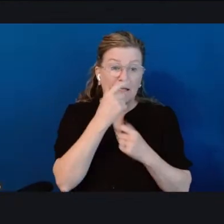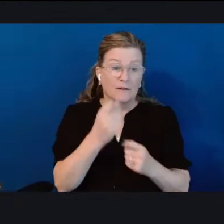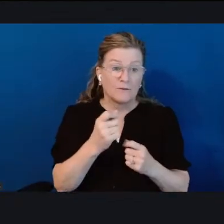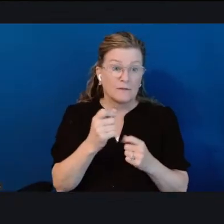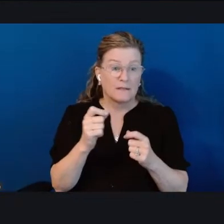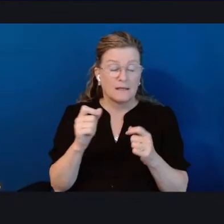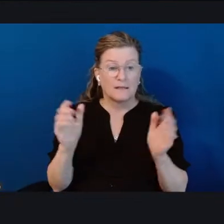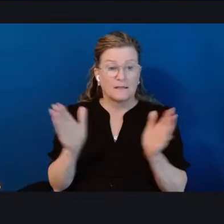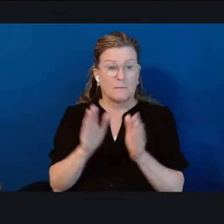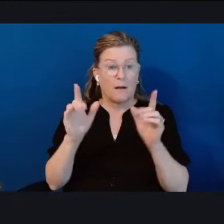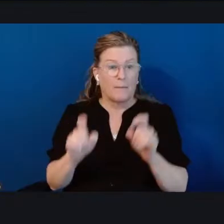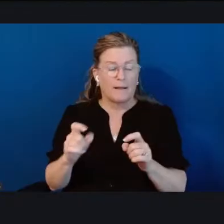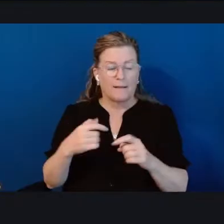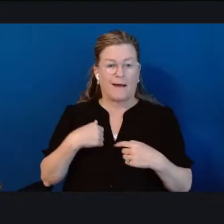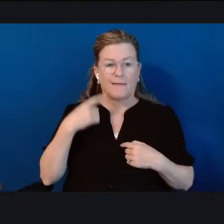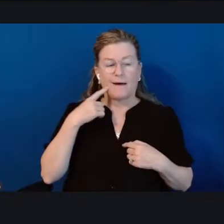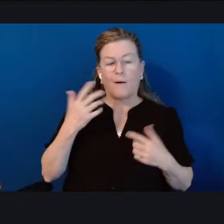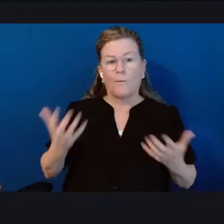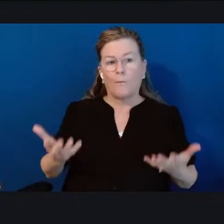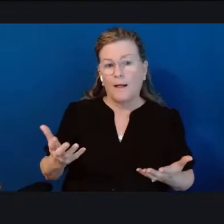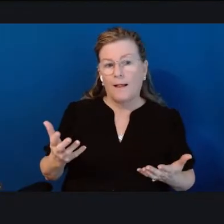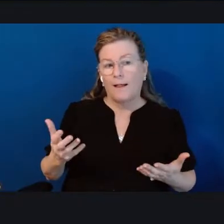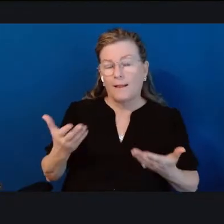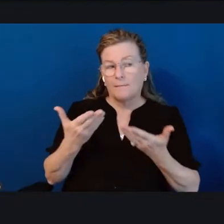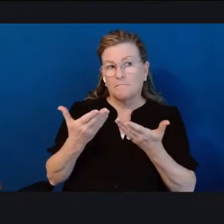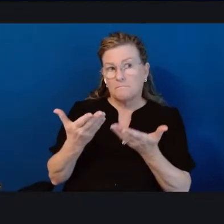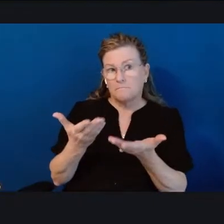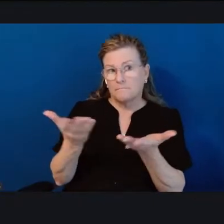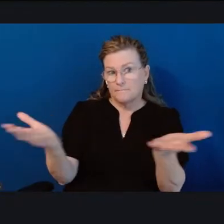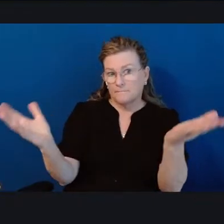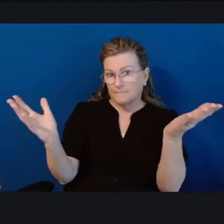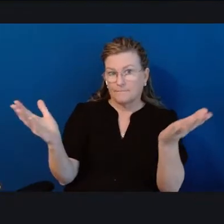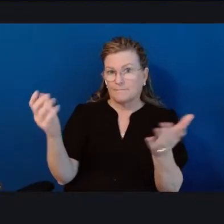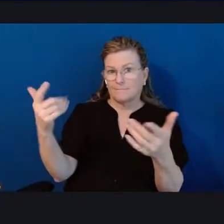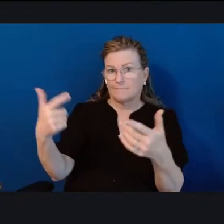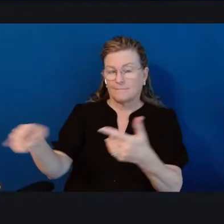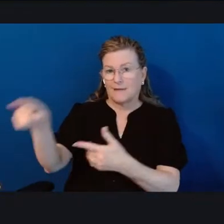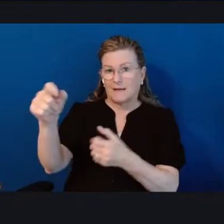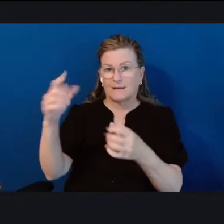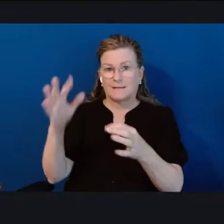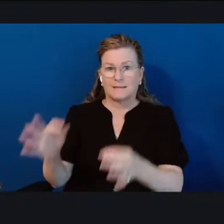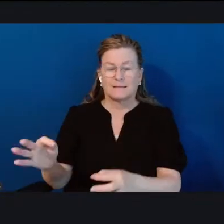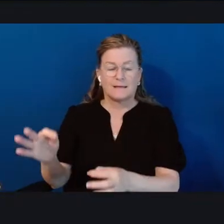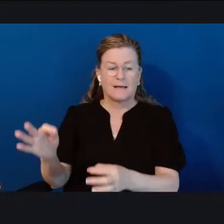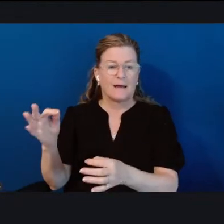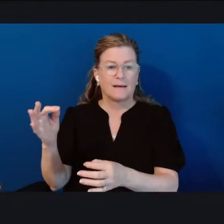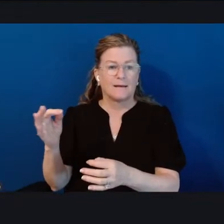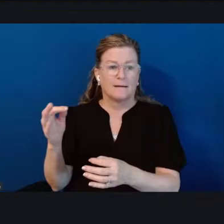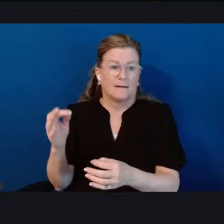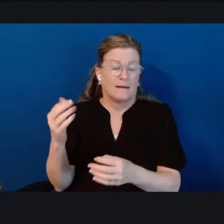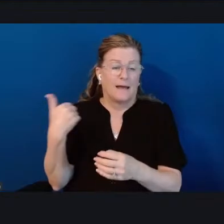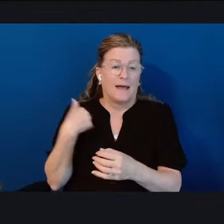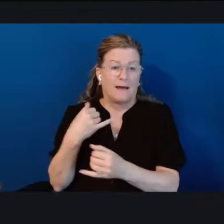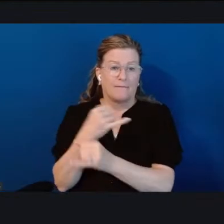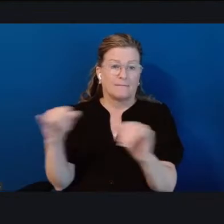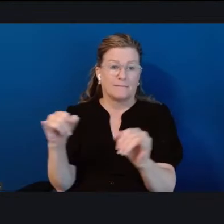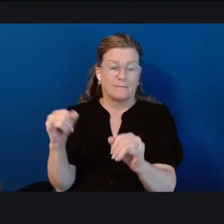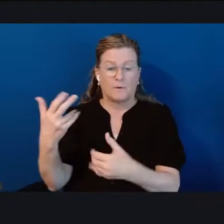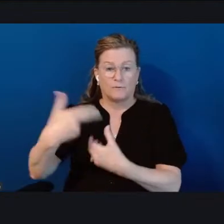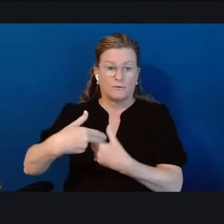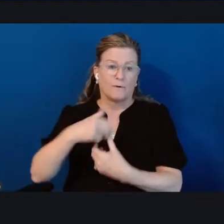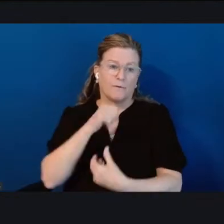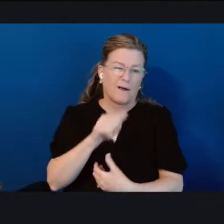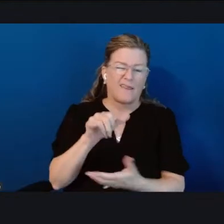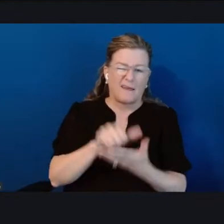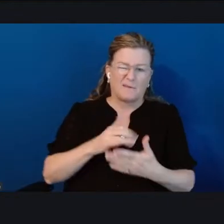small pilot. So I just thought leaving it open so that they can make their choices and have their autonomy to join or not. That was